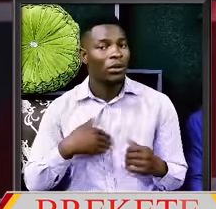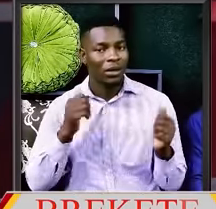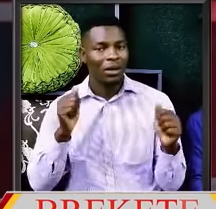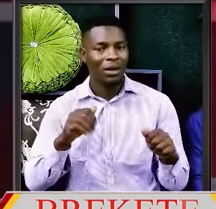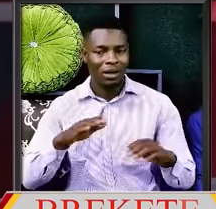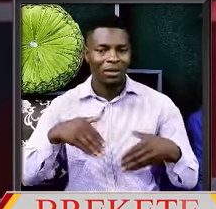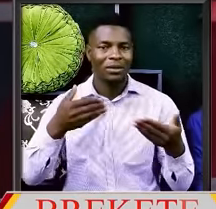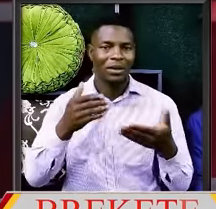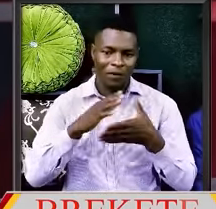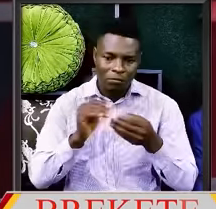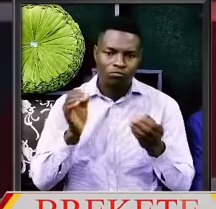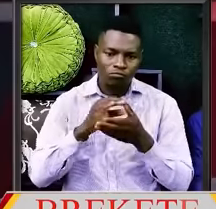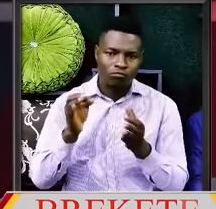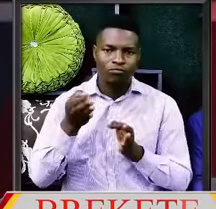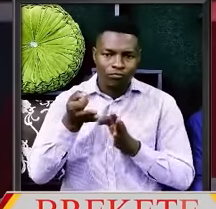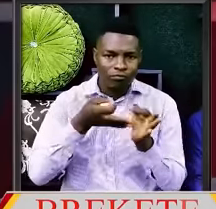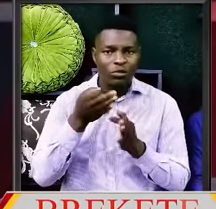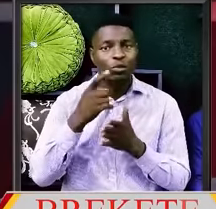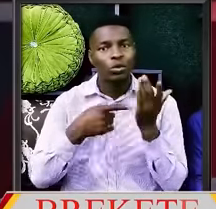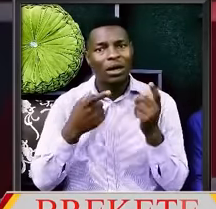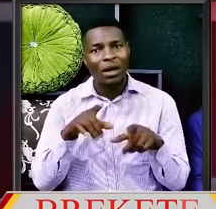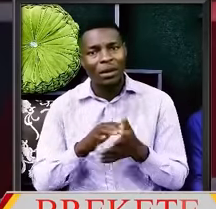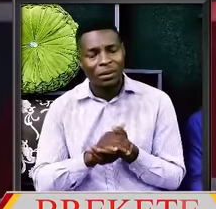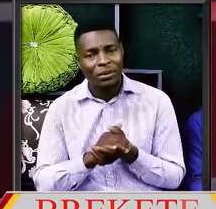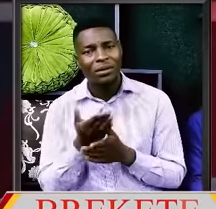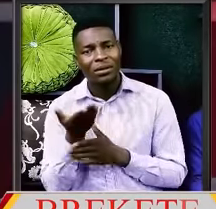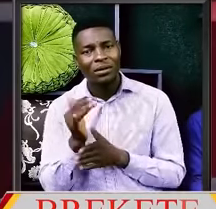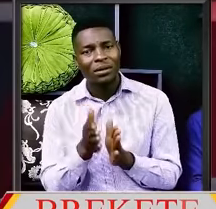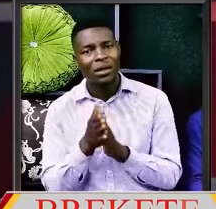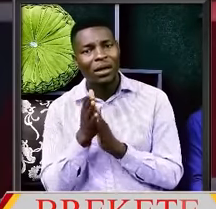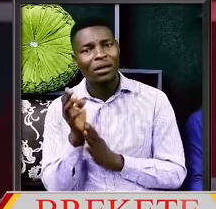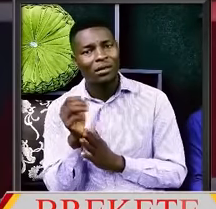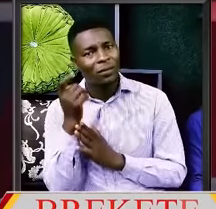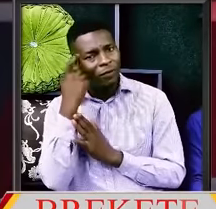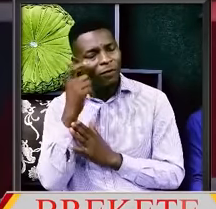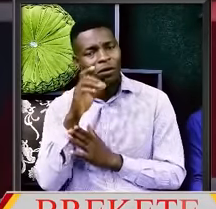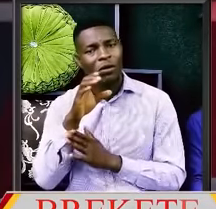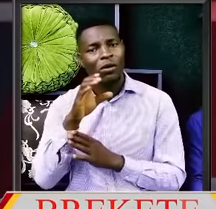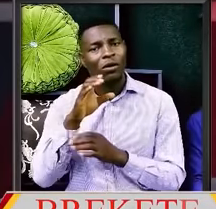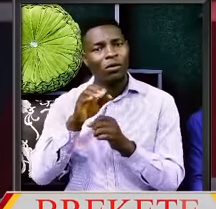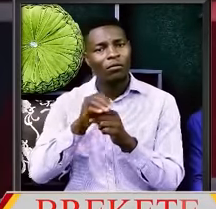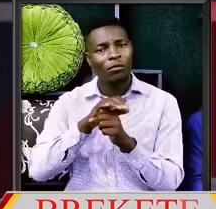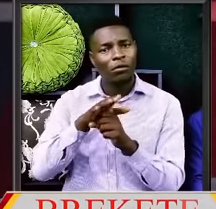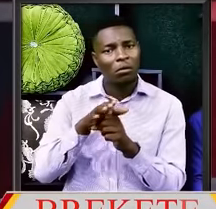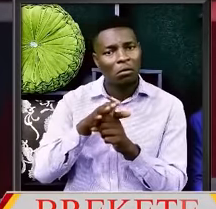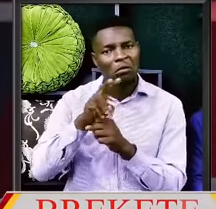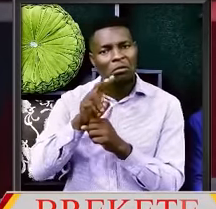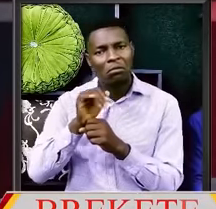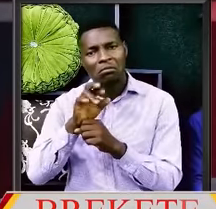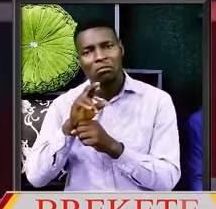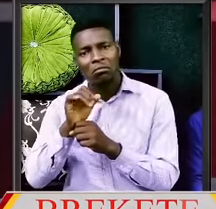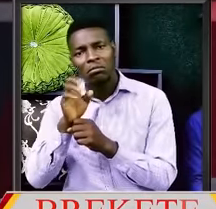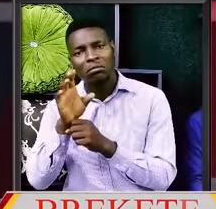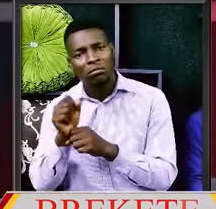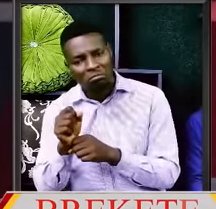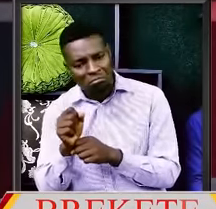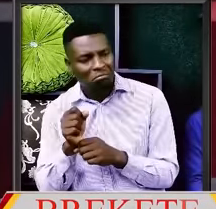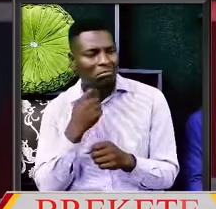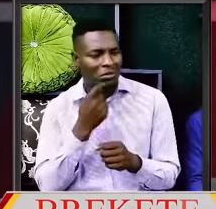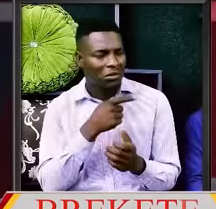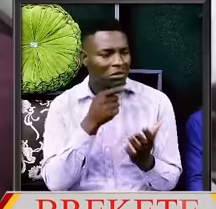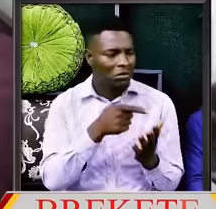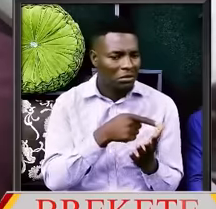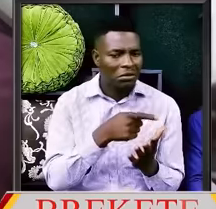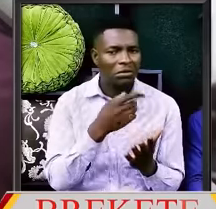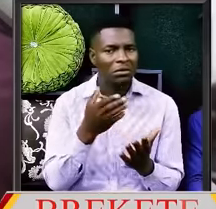with this. Nobody should talk. They asked them for Corona Inquest. They were all contradicting each other. This one talk this one, this one talk another one. They come, they